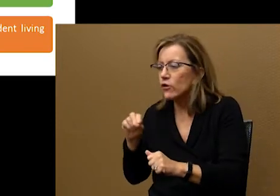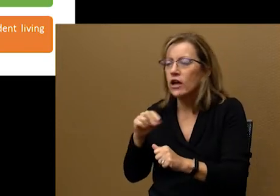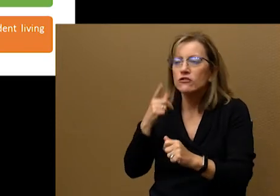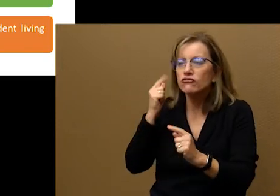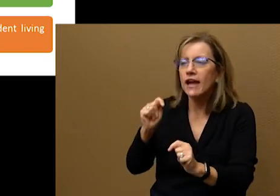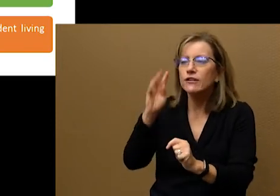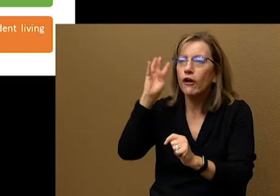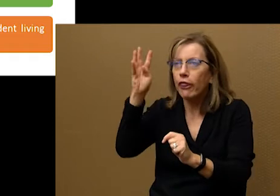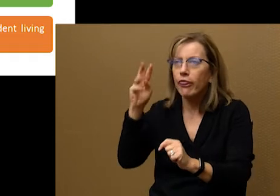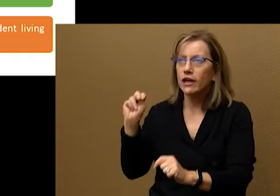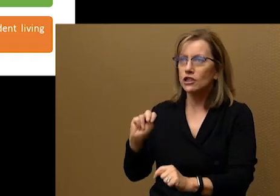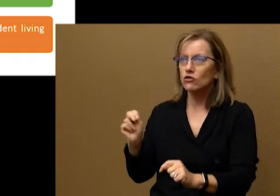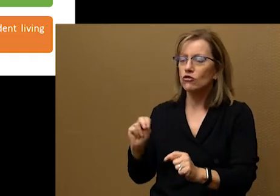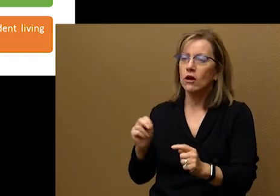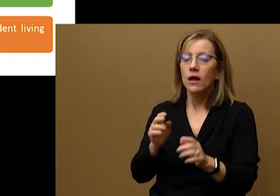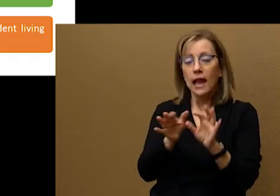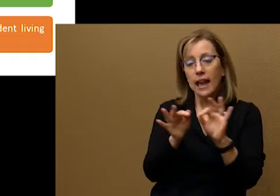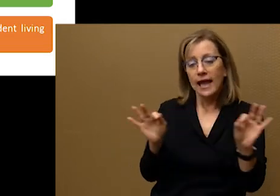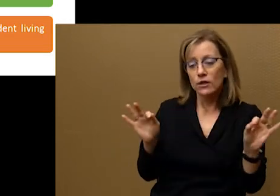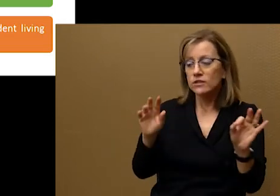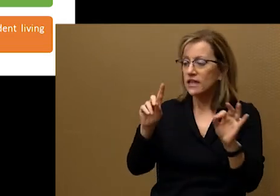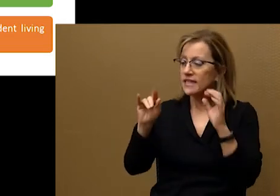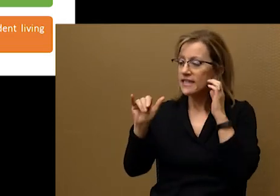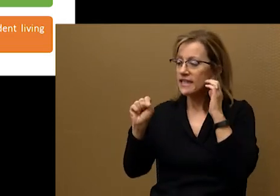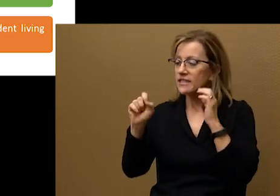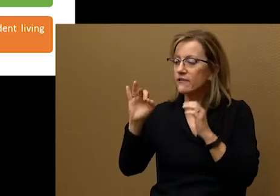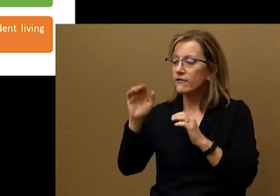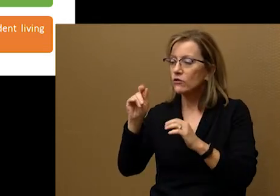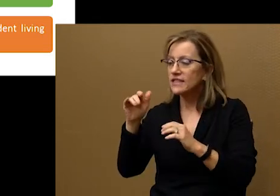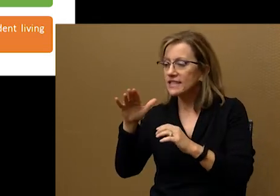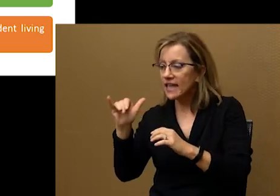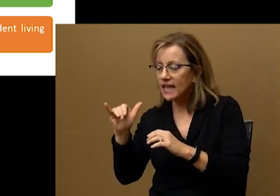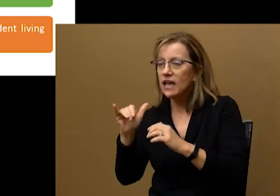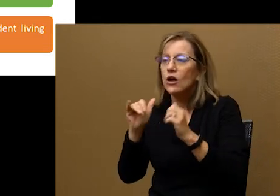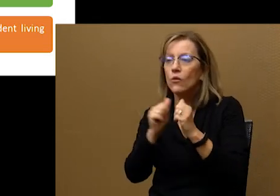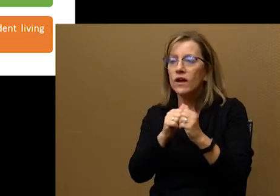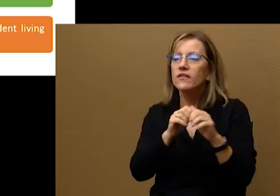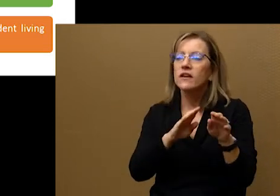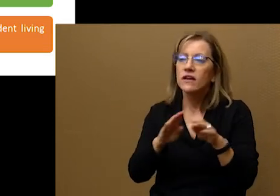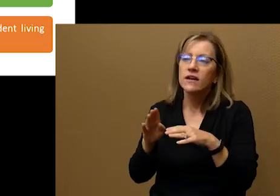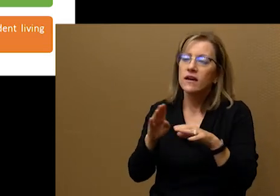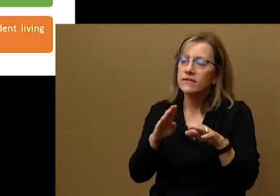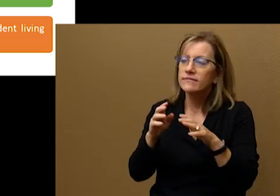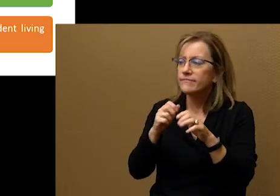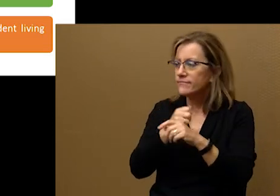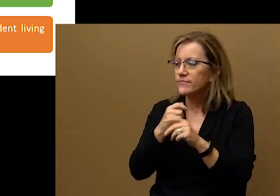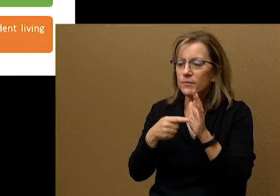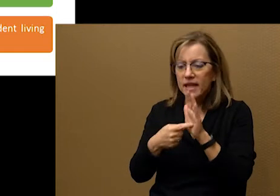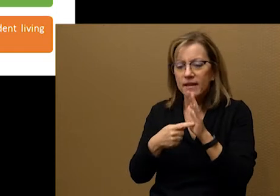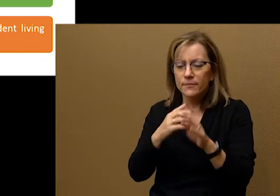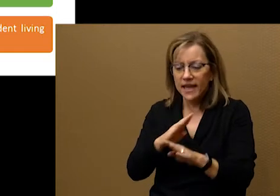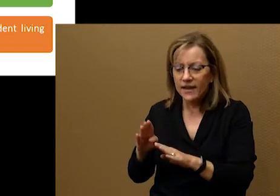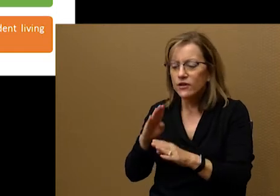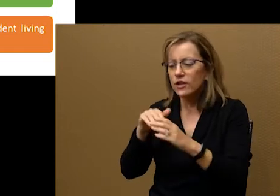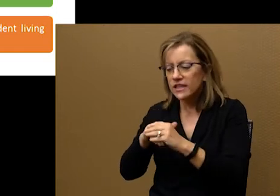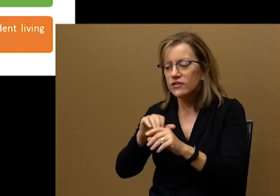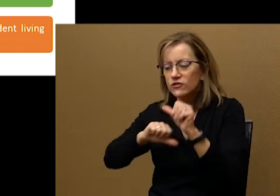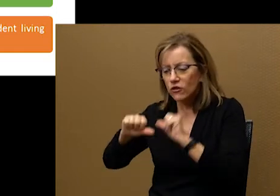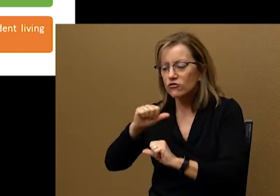up with something neutral. So I came up with language disfluency with deficiencies in behavioral, social, and emotional